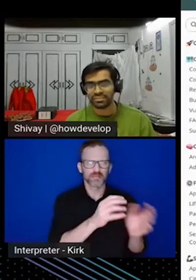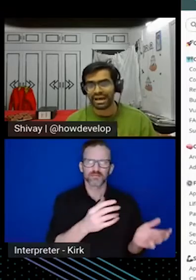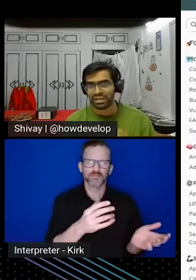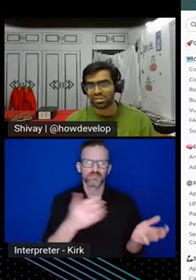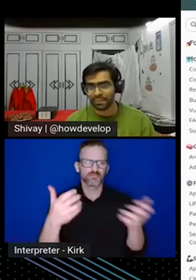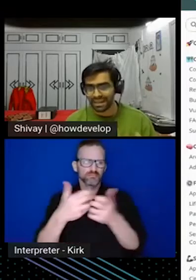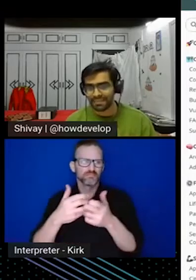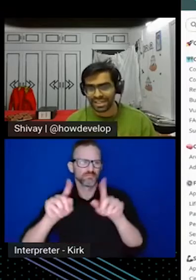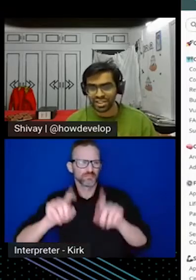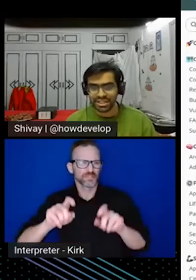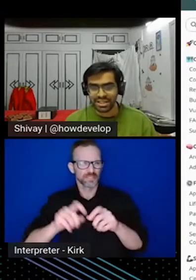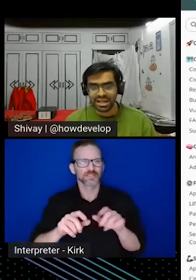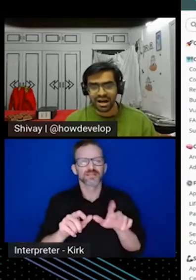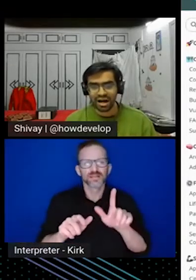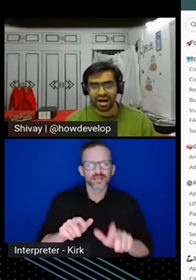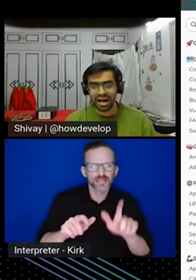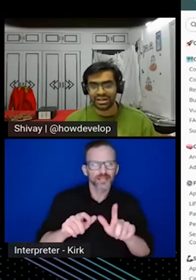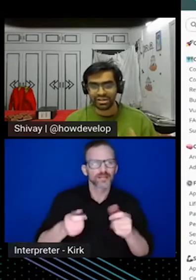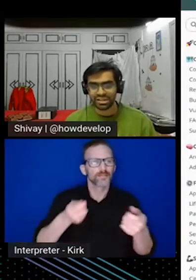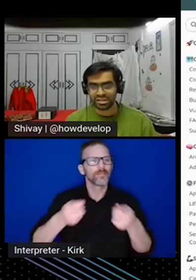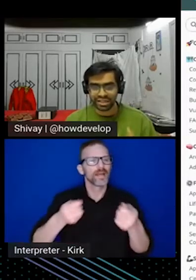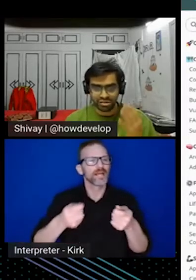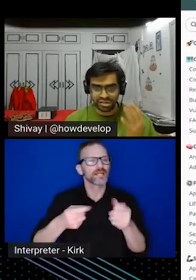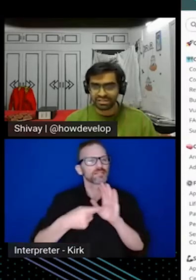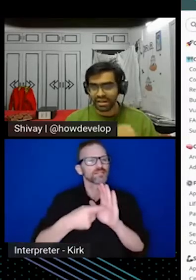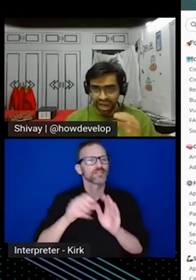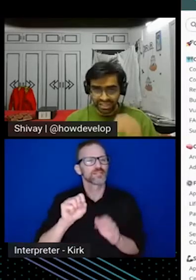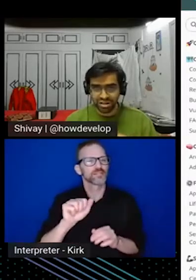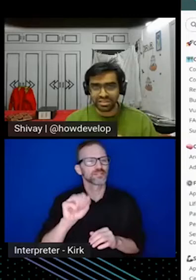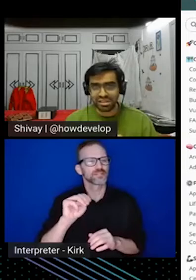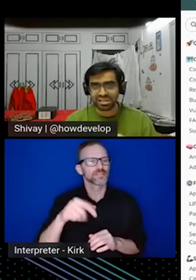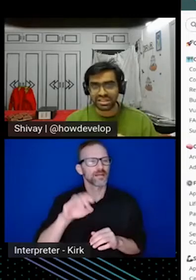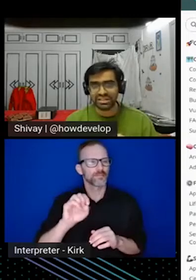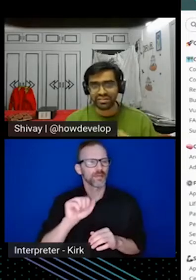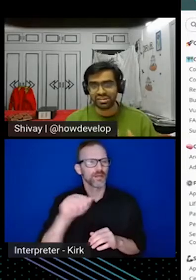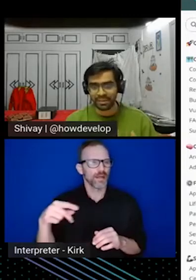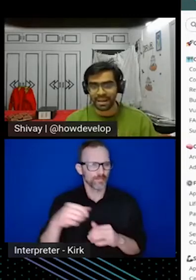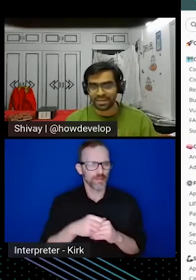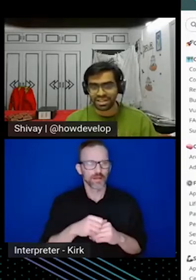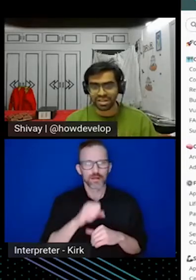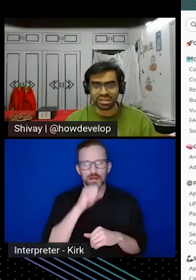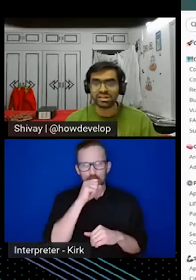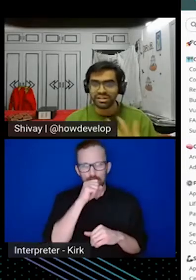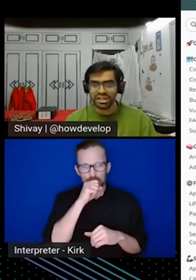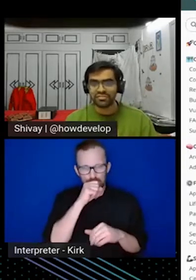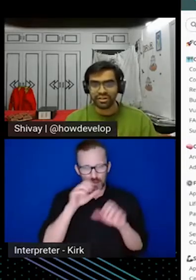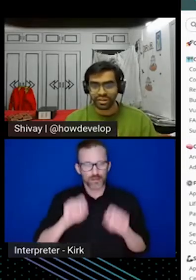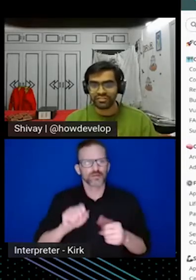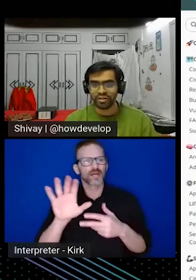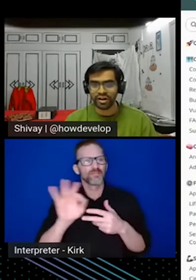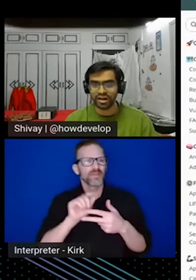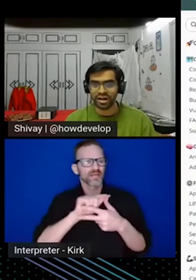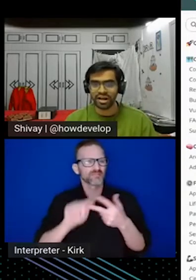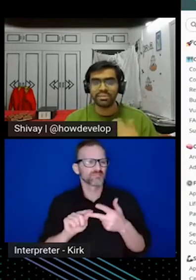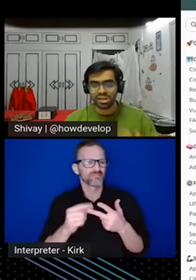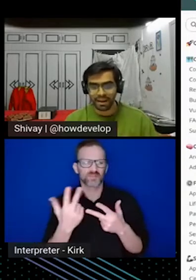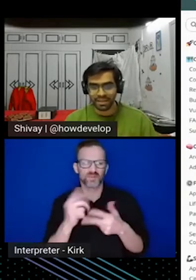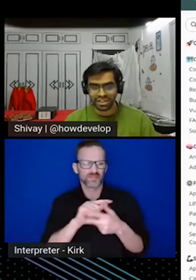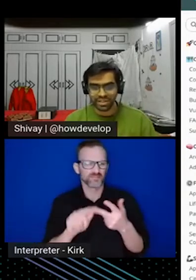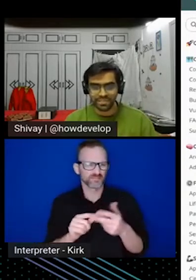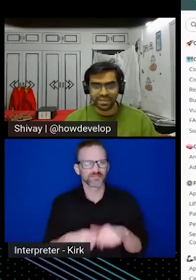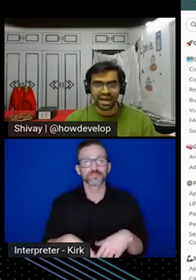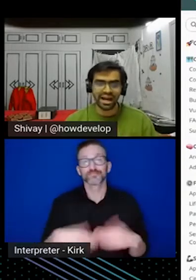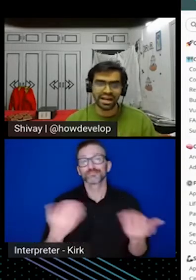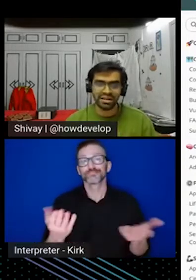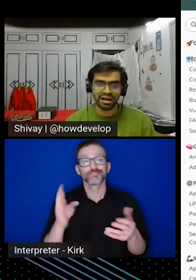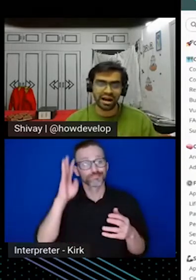click on the manage sample application, and you can select either of these three different sample applications. Let's say we're doing it for image hub